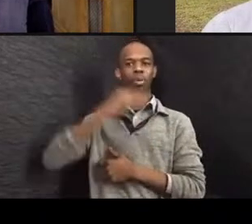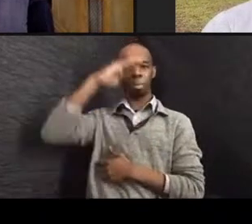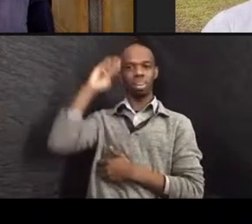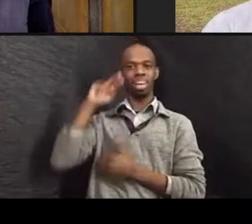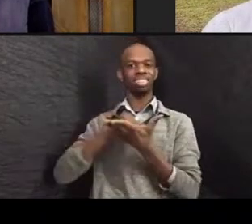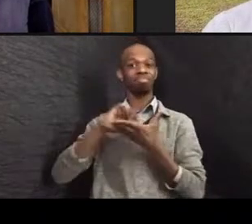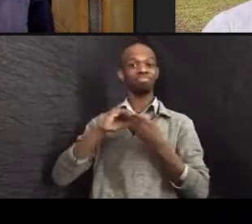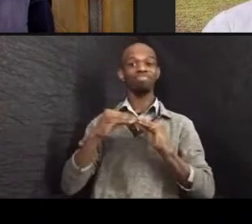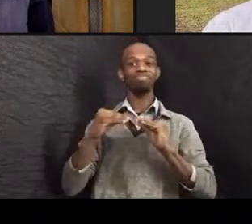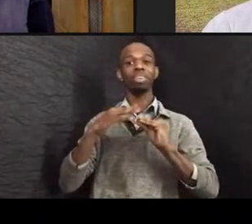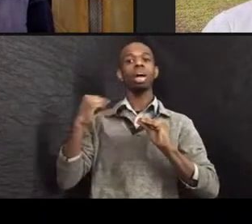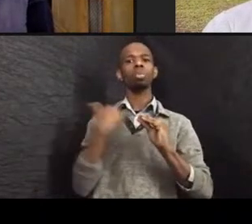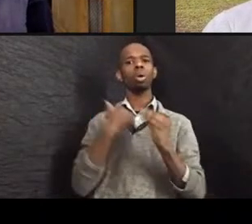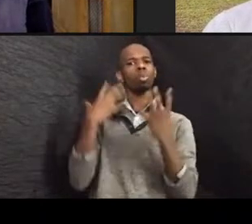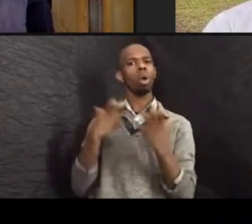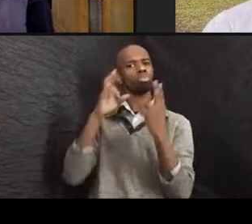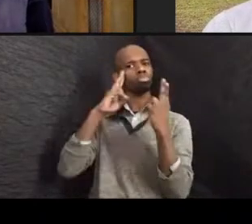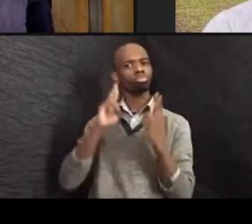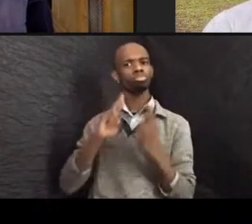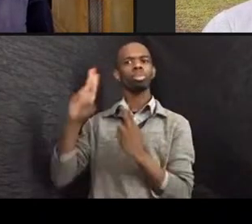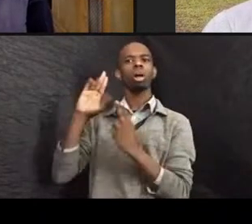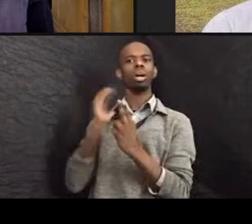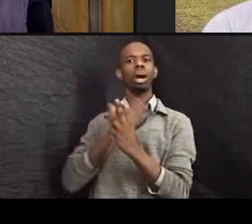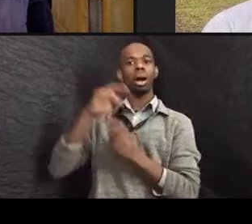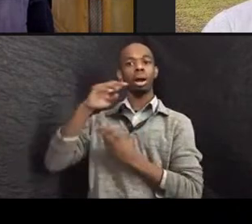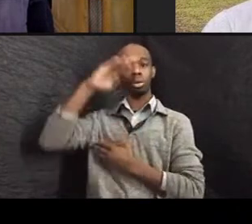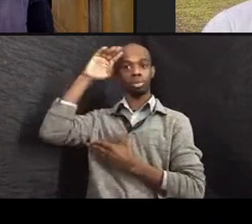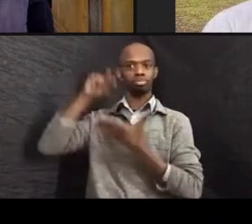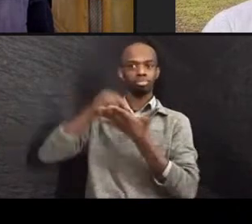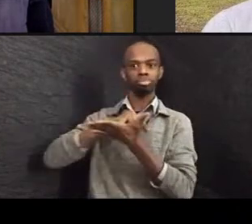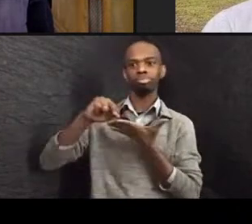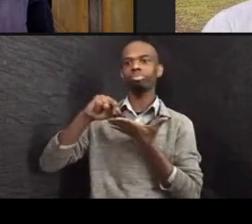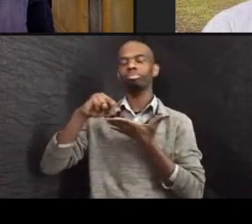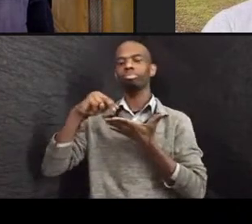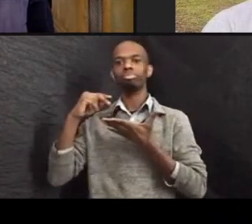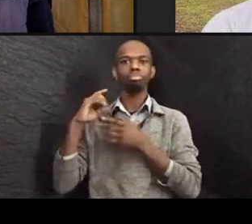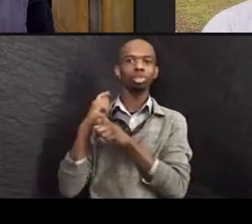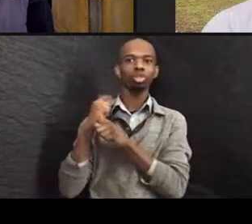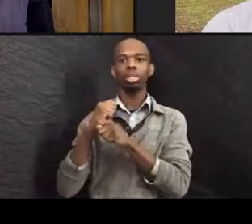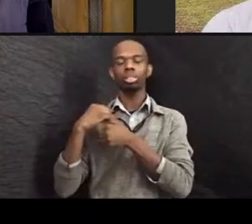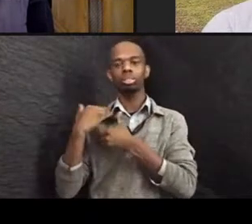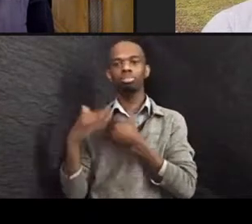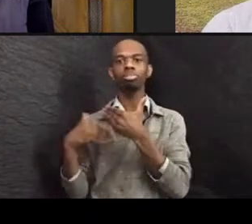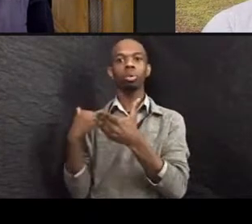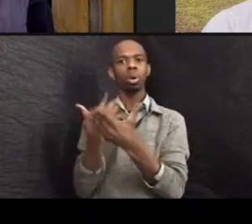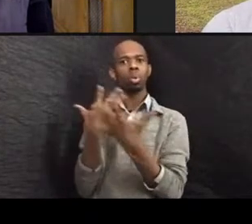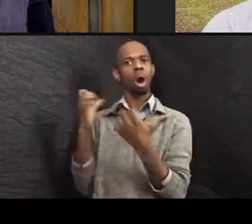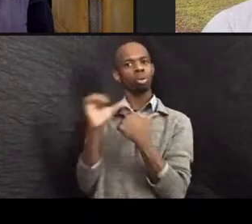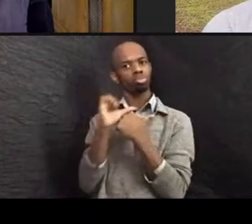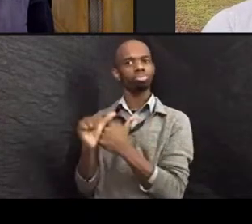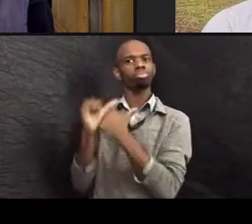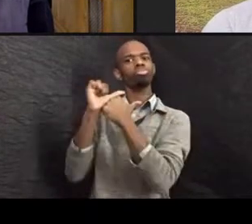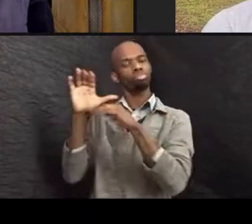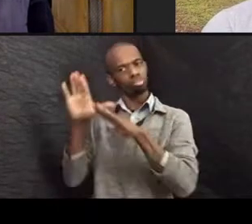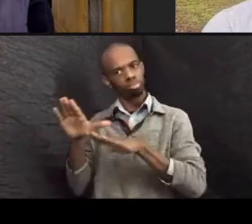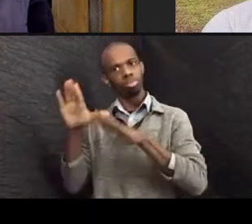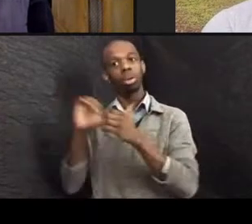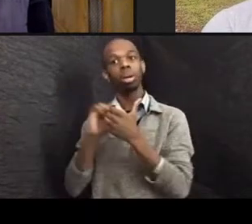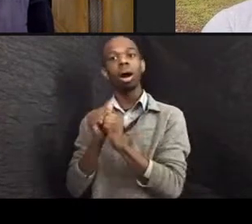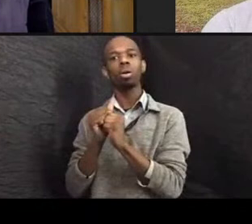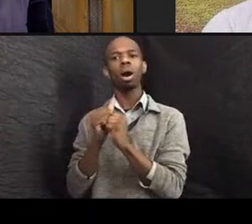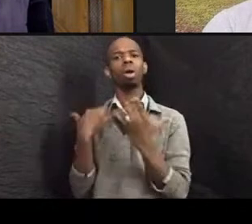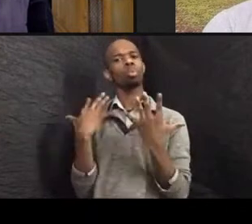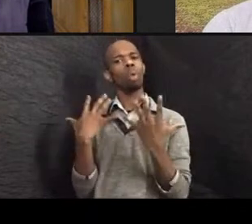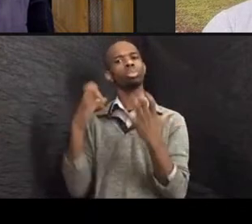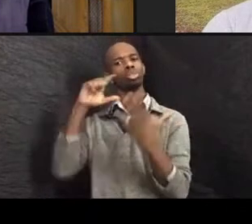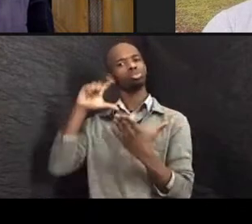dance legacies is an essential tradition. In keeping with the tradition, I recognize my Indigenous brothers and